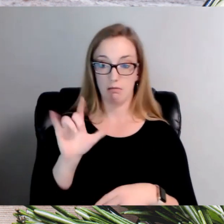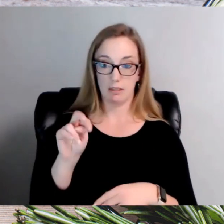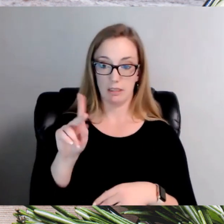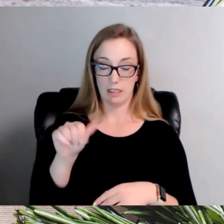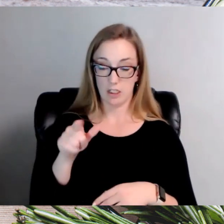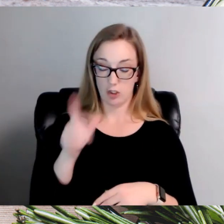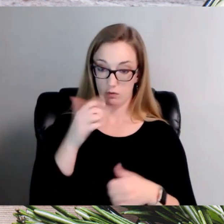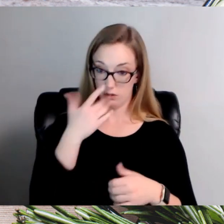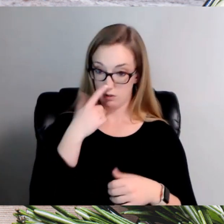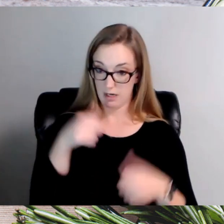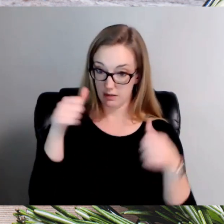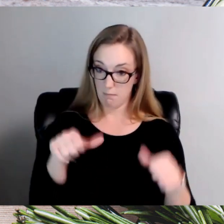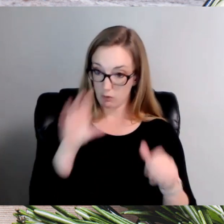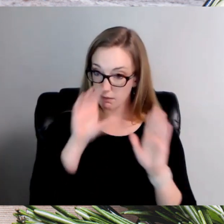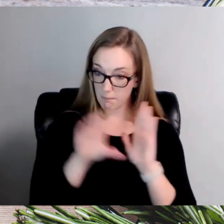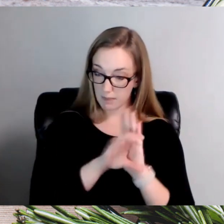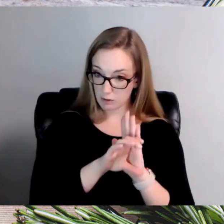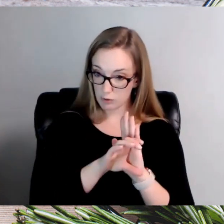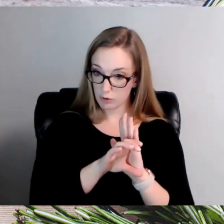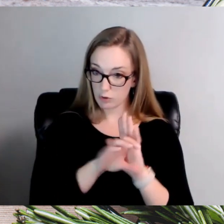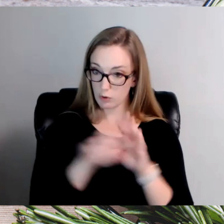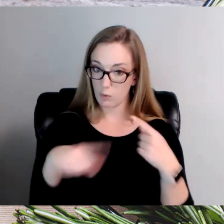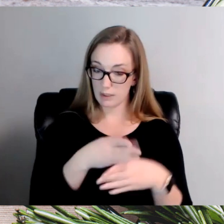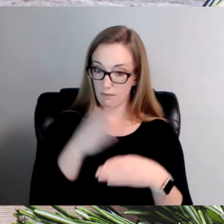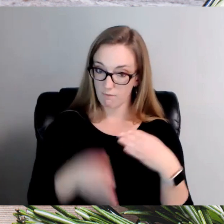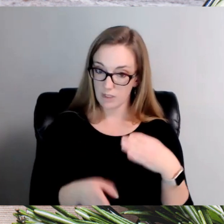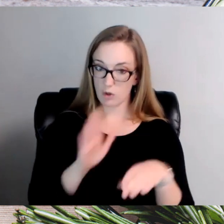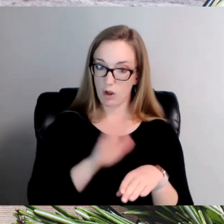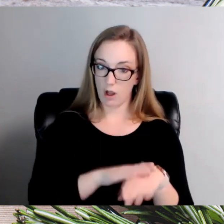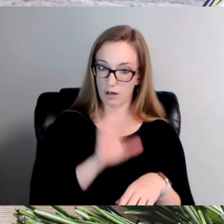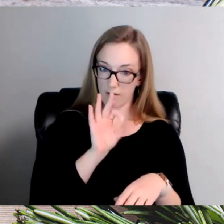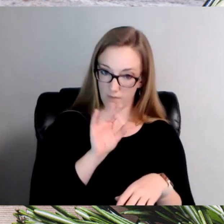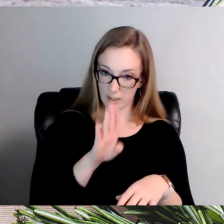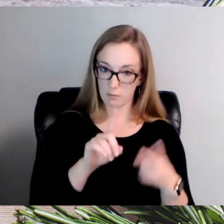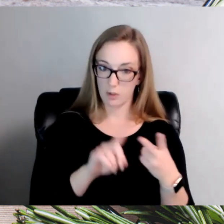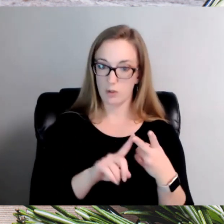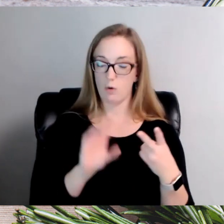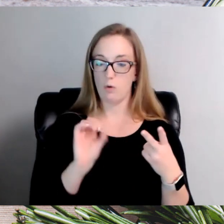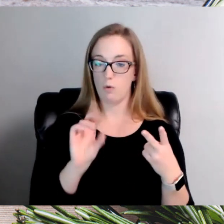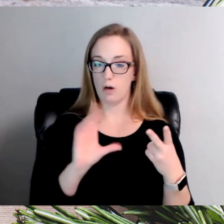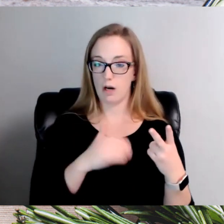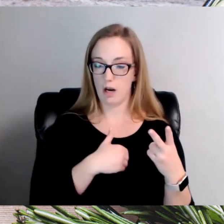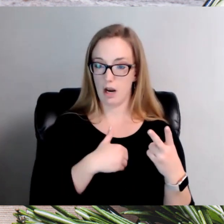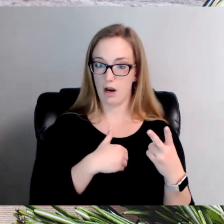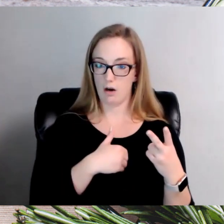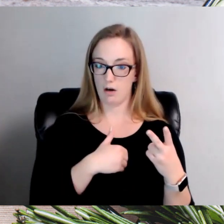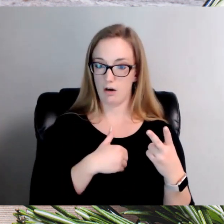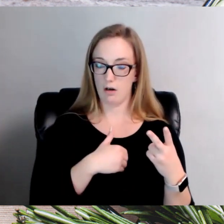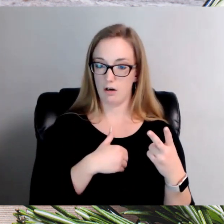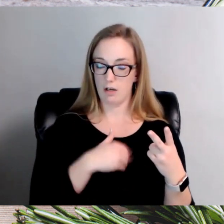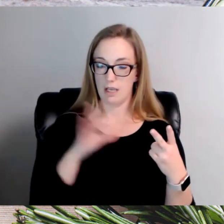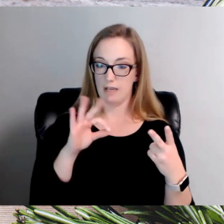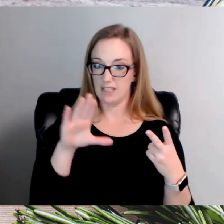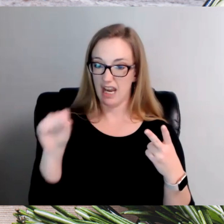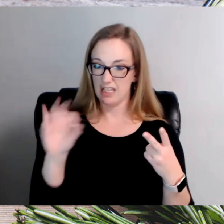of Kentucky FCS Extension Facebook page. You'll also find a Zoom link there as well. So tomorrow, we're going to get to see another